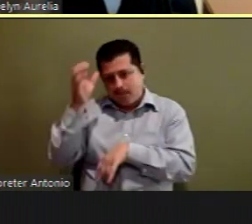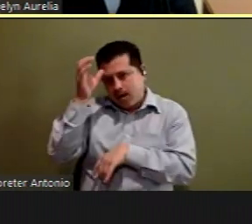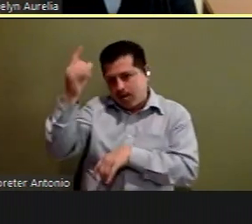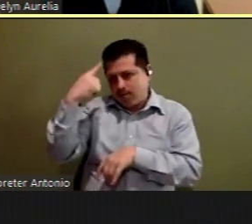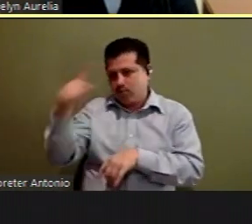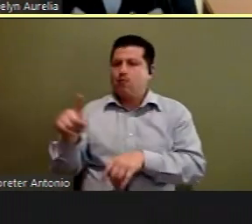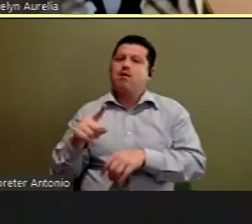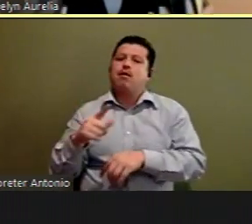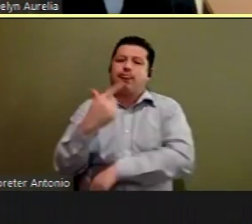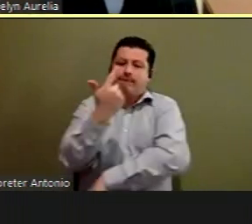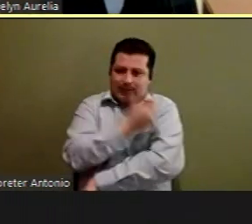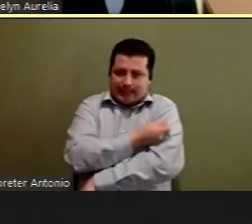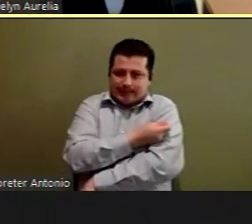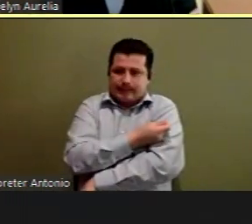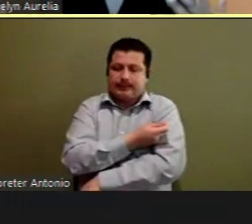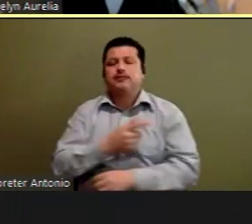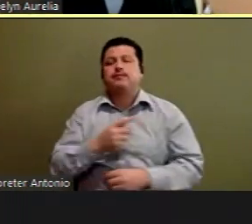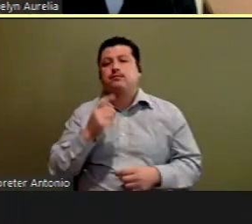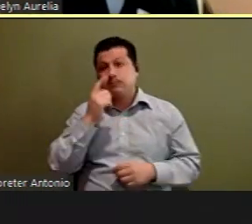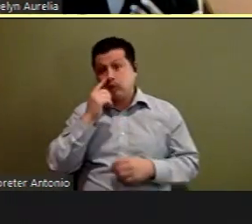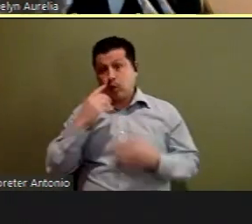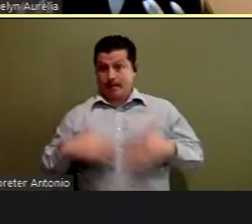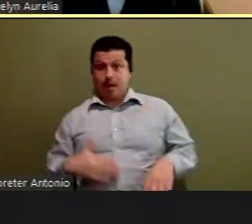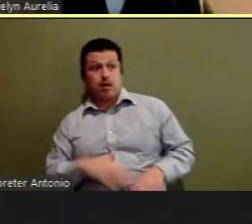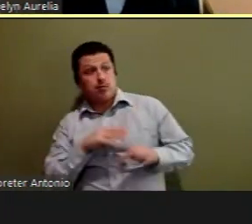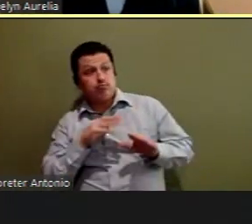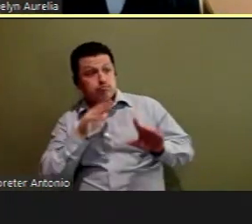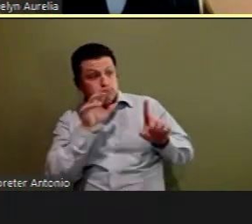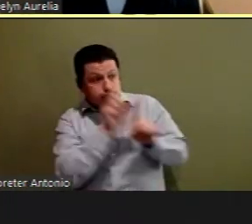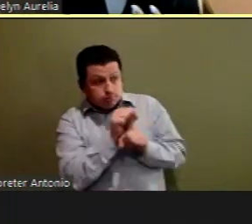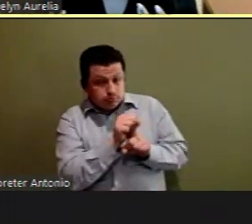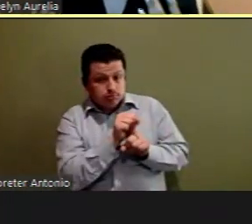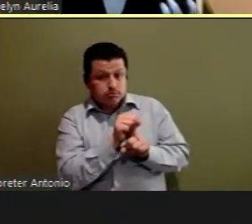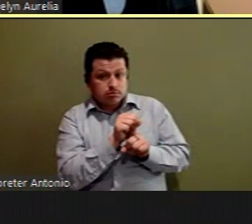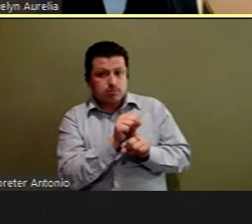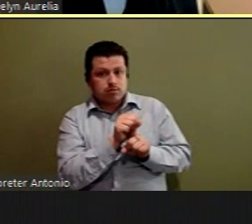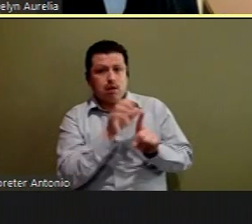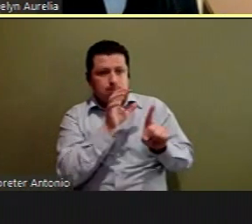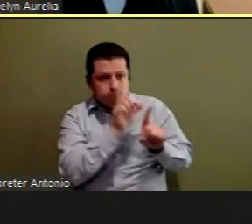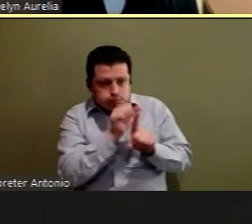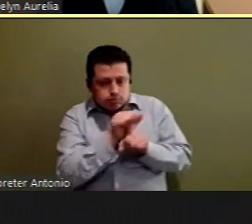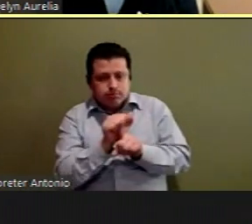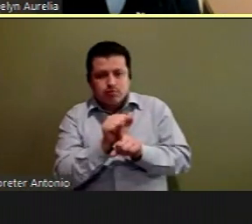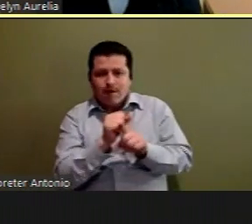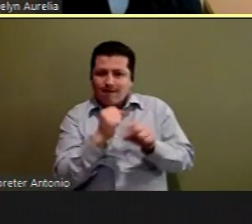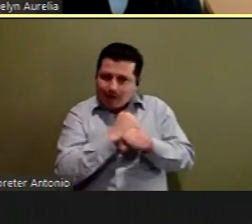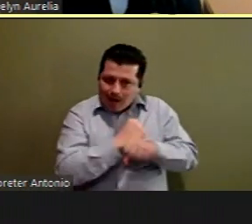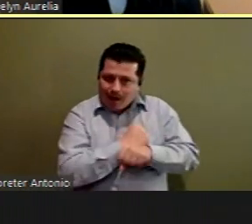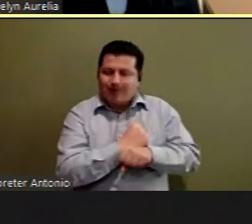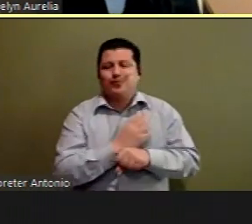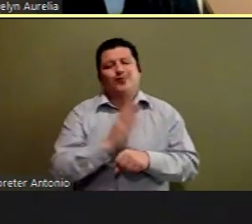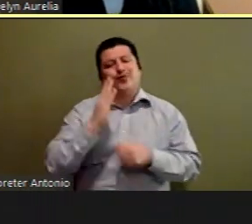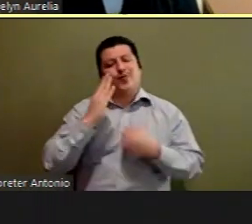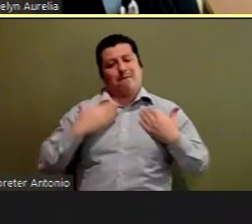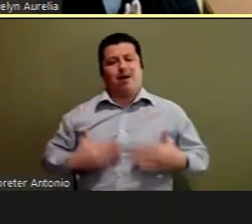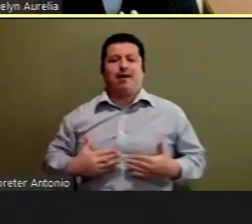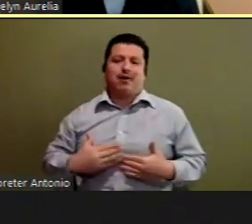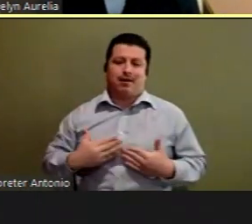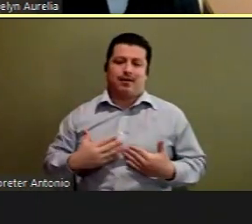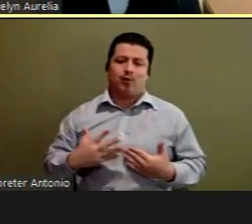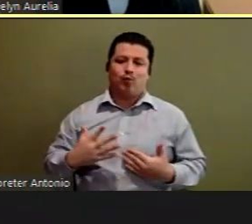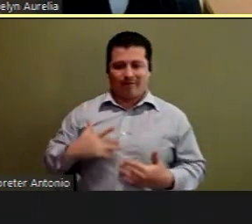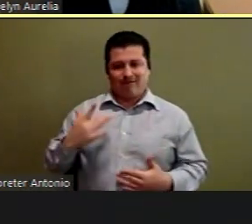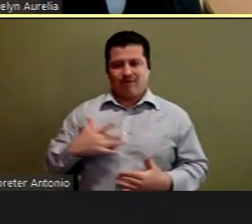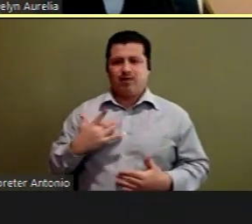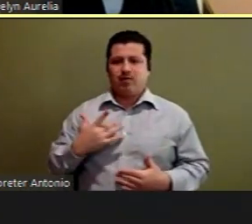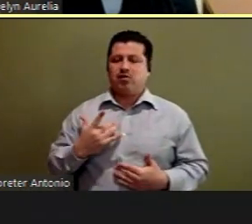made, it attacks it. And when it's attacking, you're going to feel the side effects of your body and your immune system working. And sometimes that can look like